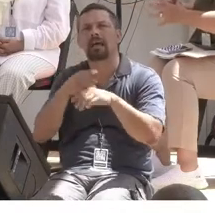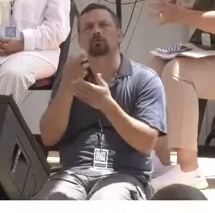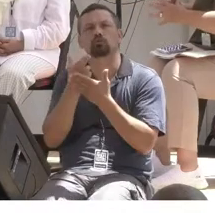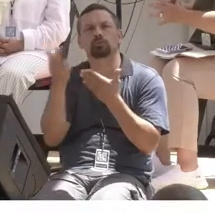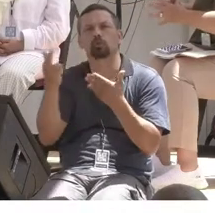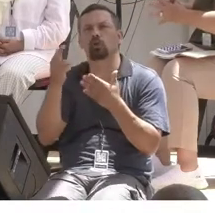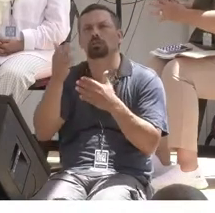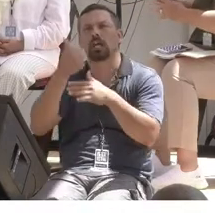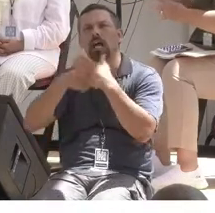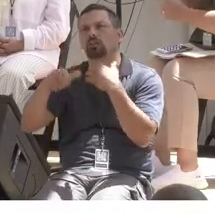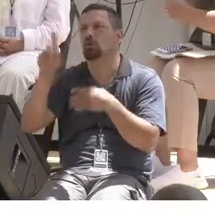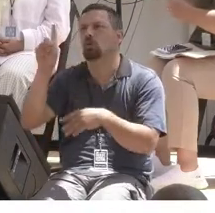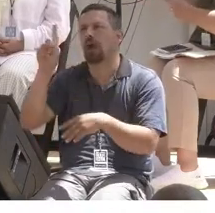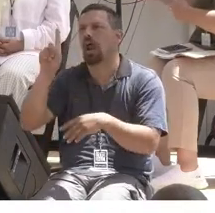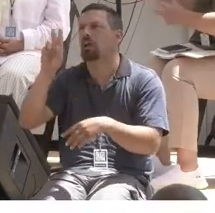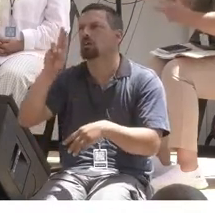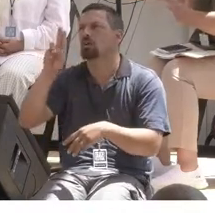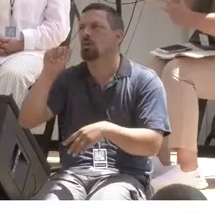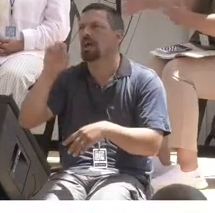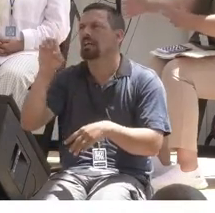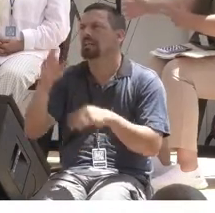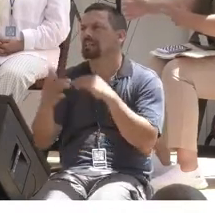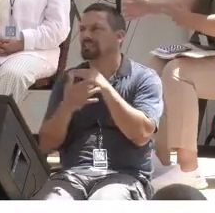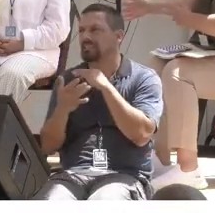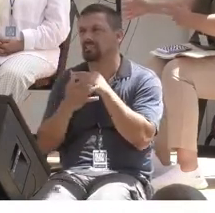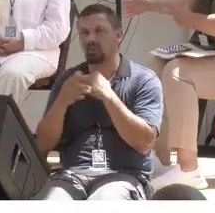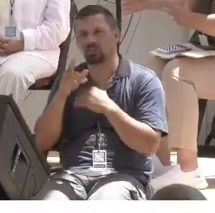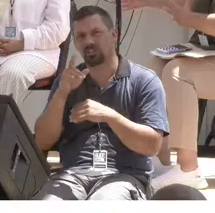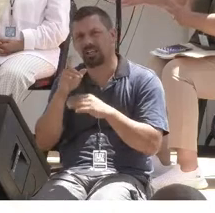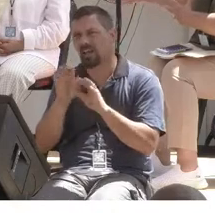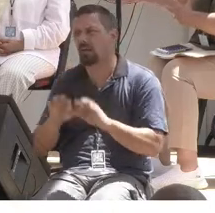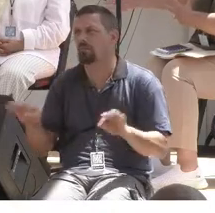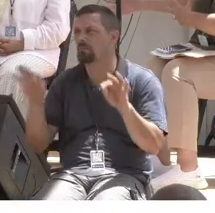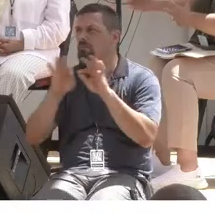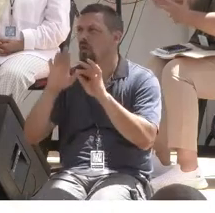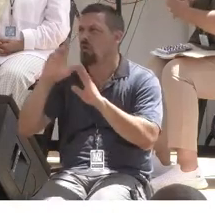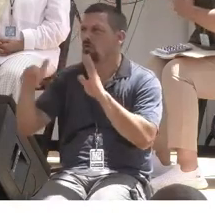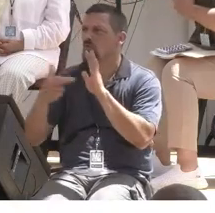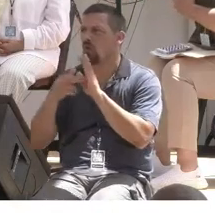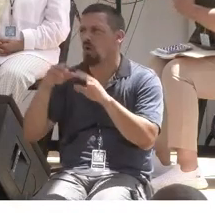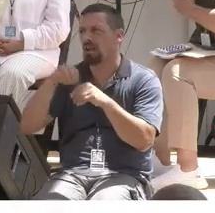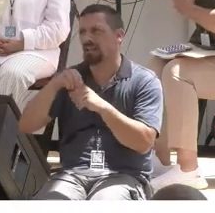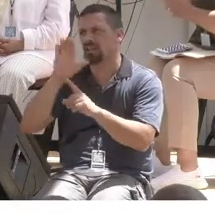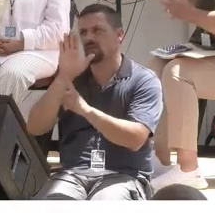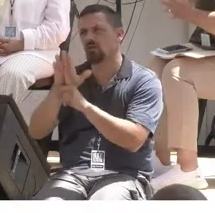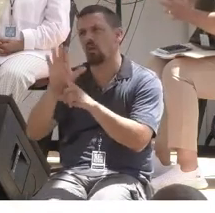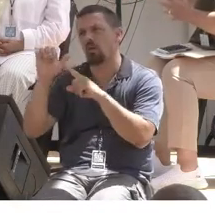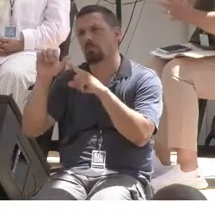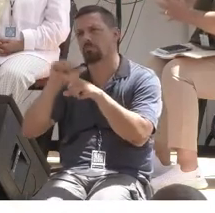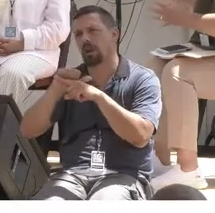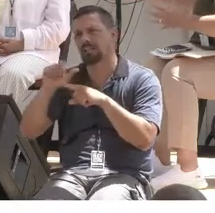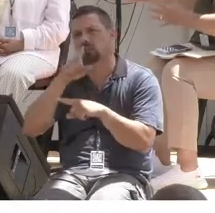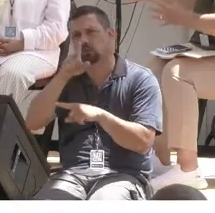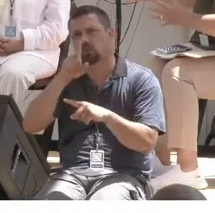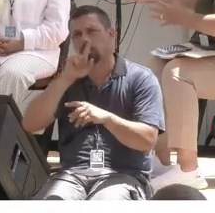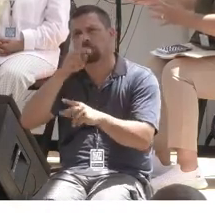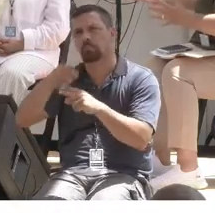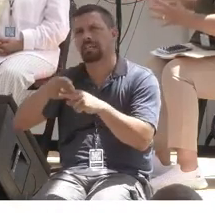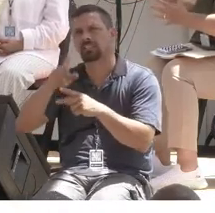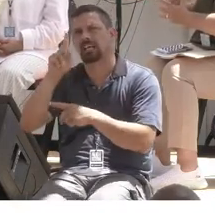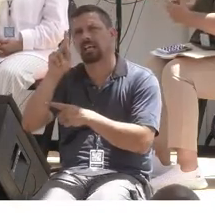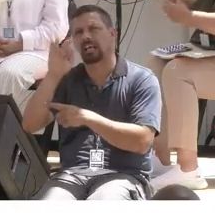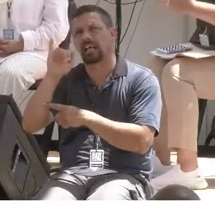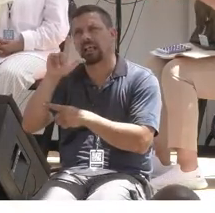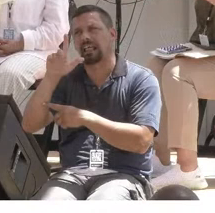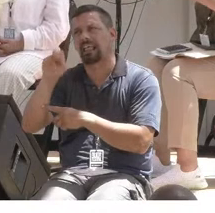of the UAE. Does technology play an important role in your practice? You mentioned the kilns